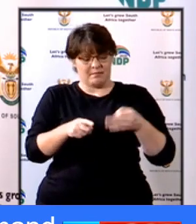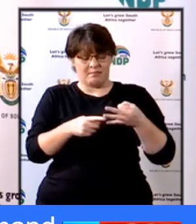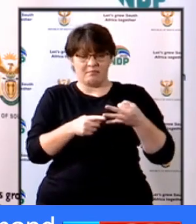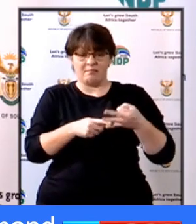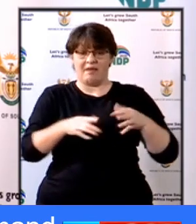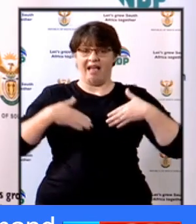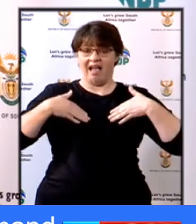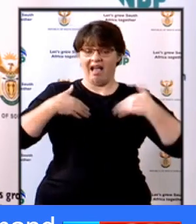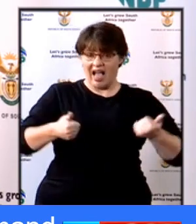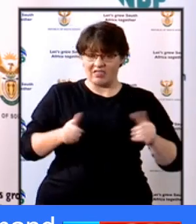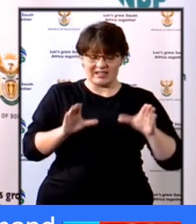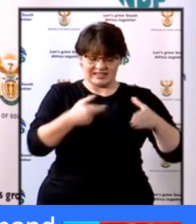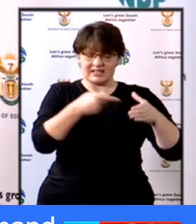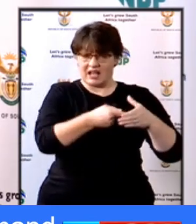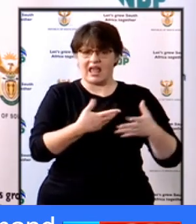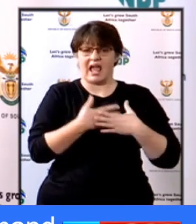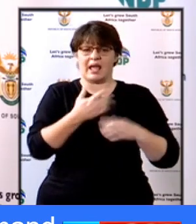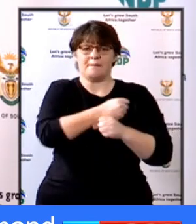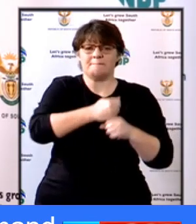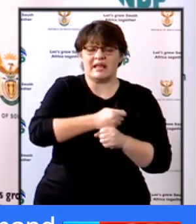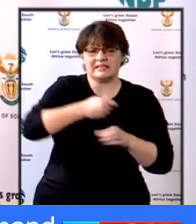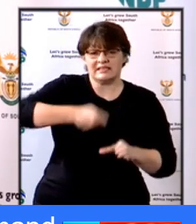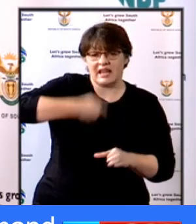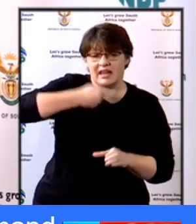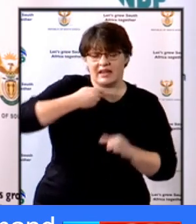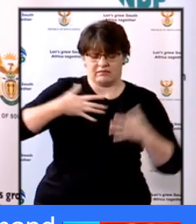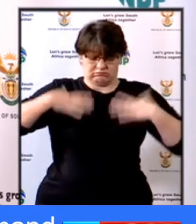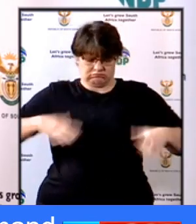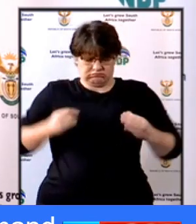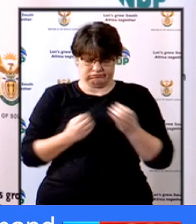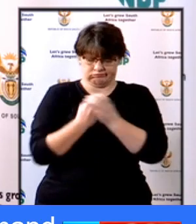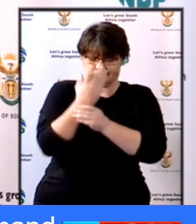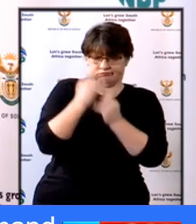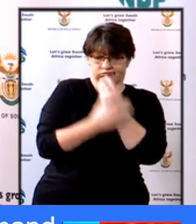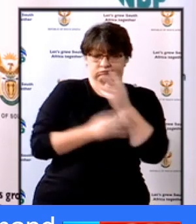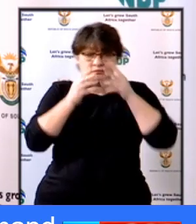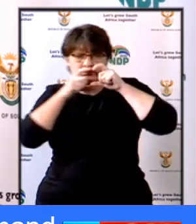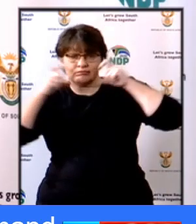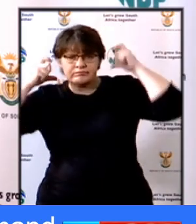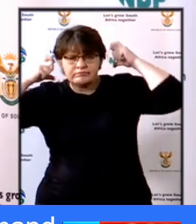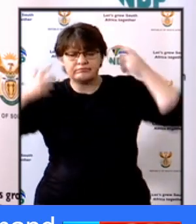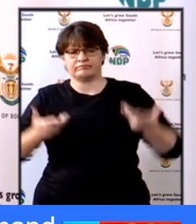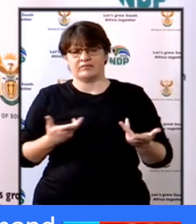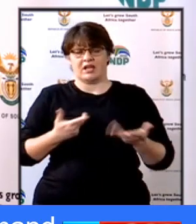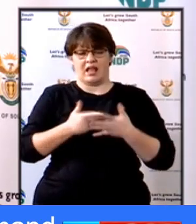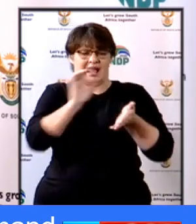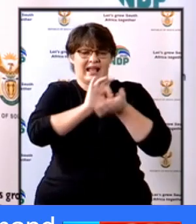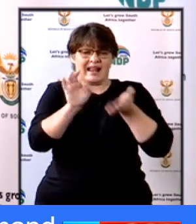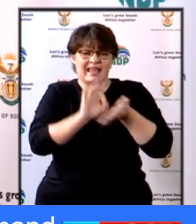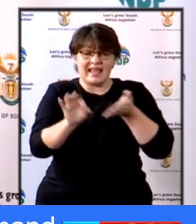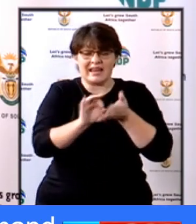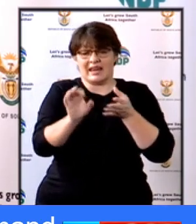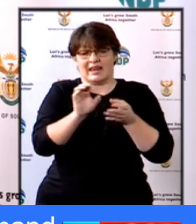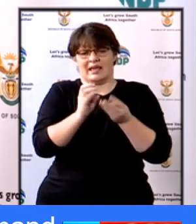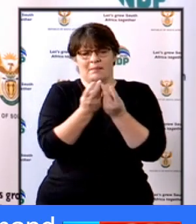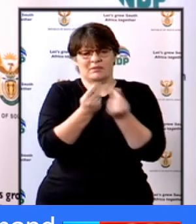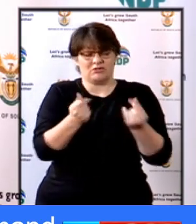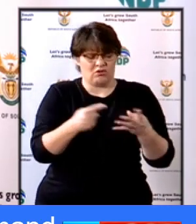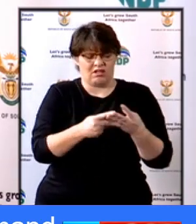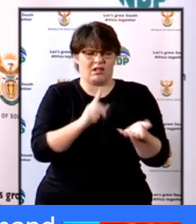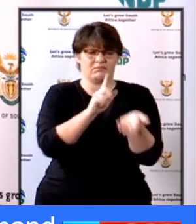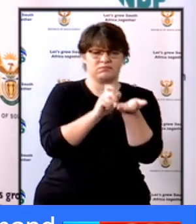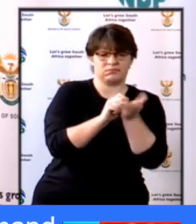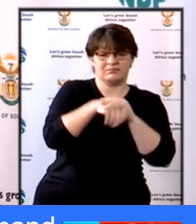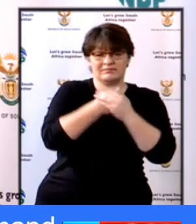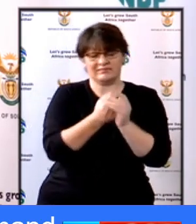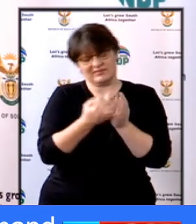of medicines and personal protective equipment, all the hygiene supplies, cleaning materials, hand